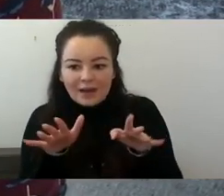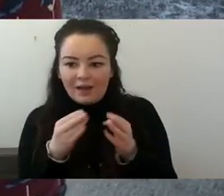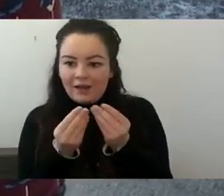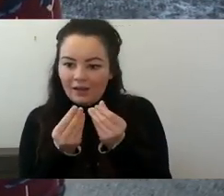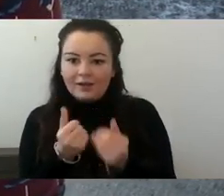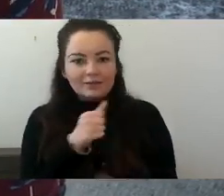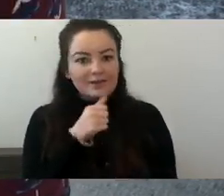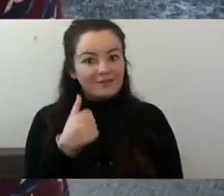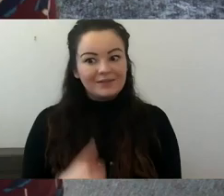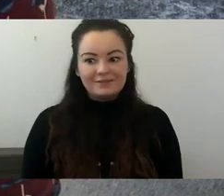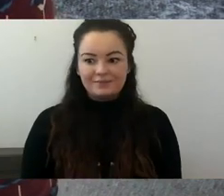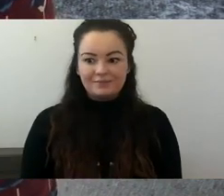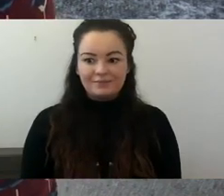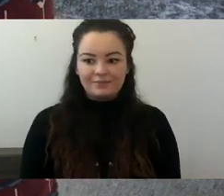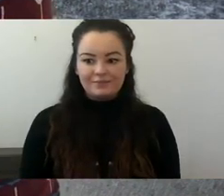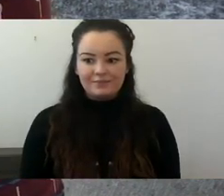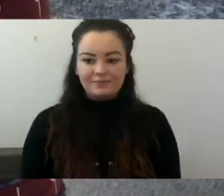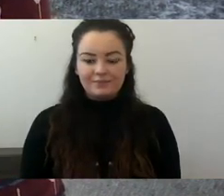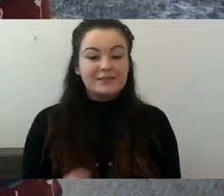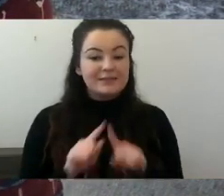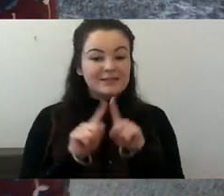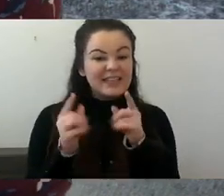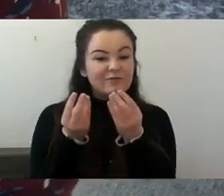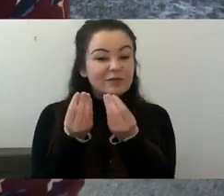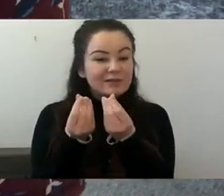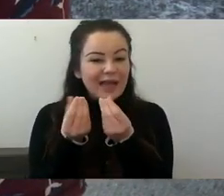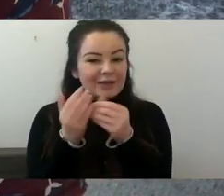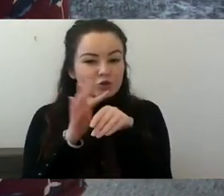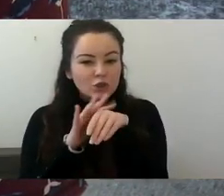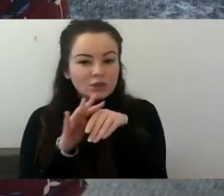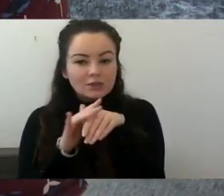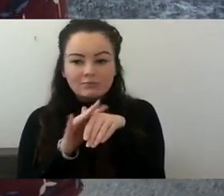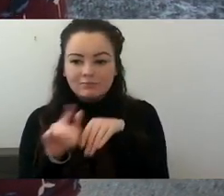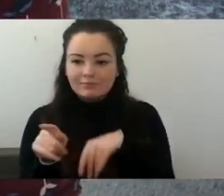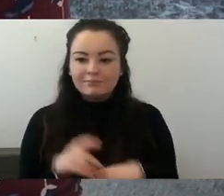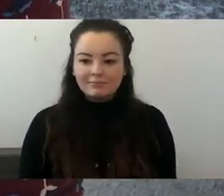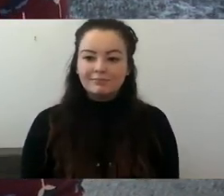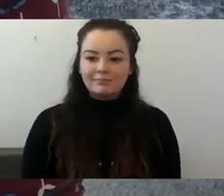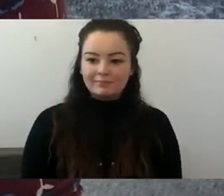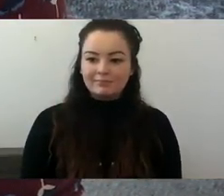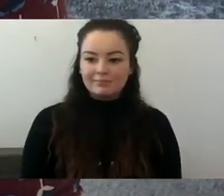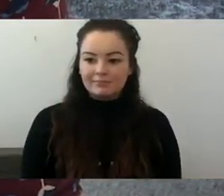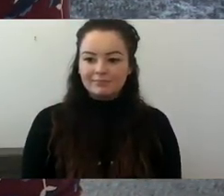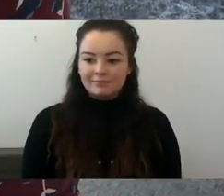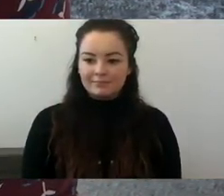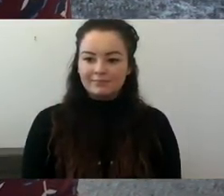we go, all of the different textures.